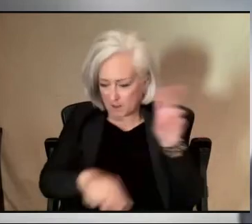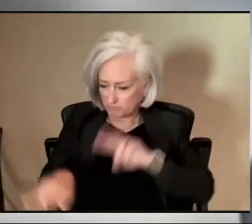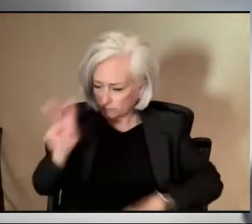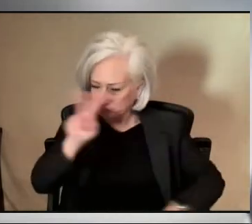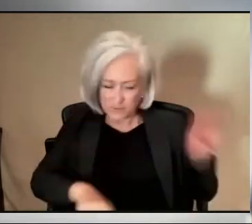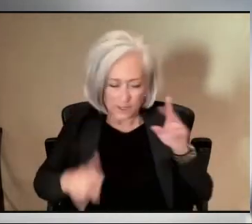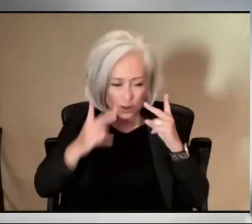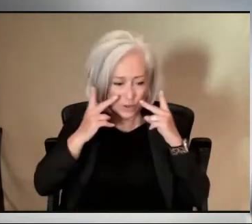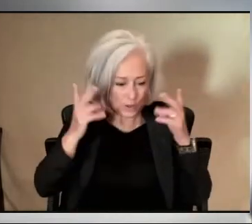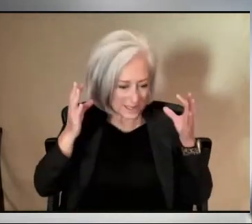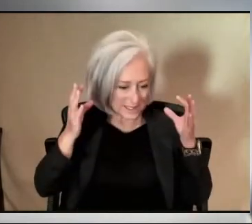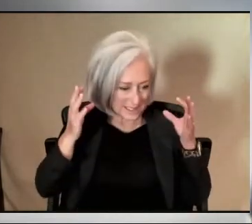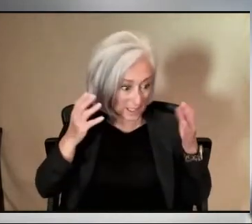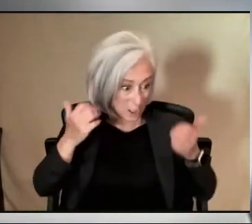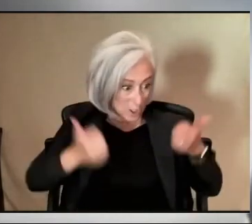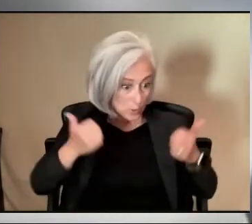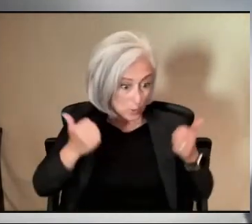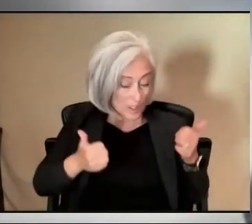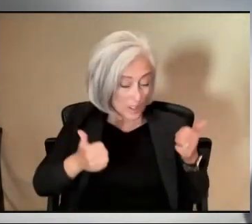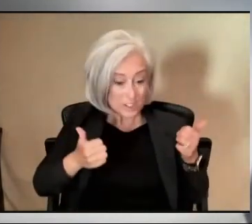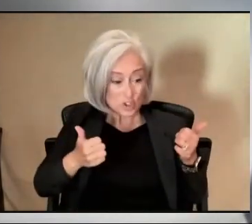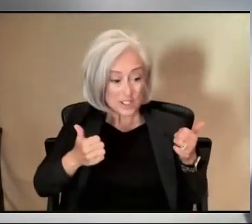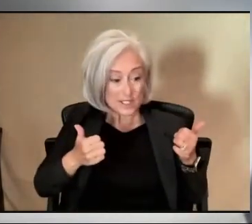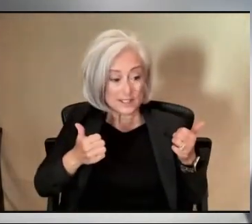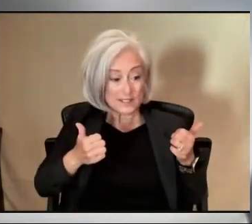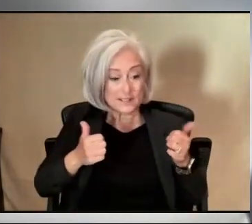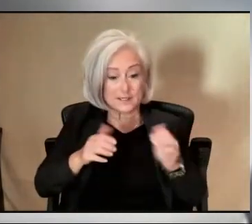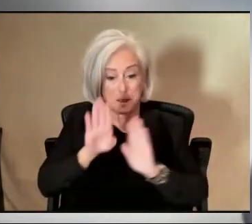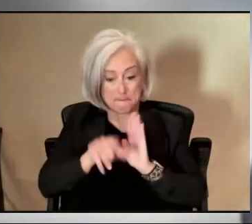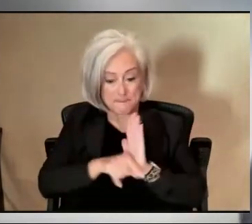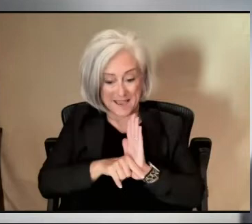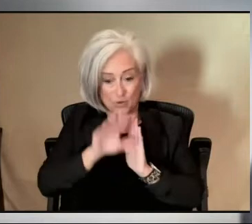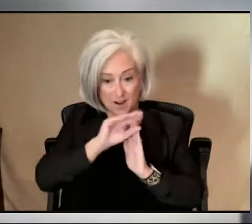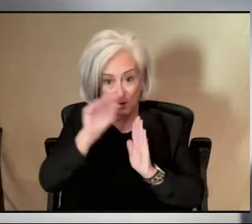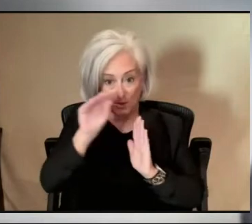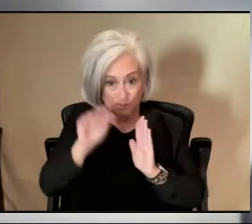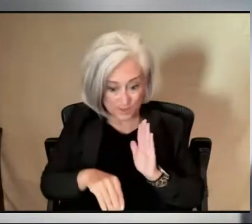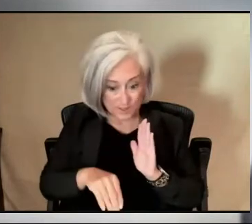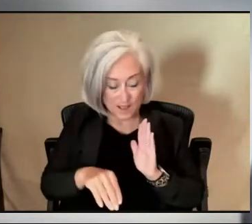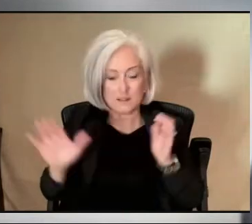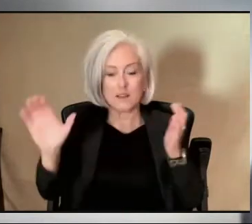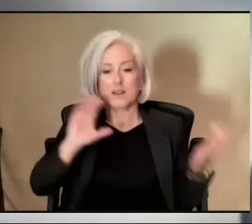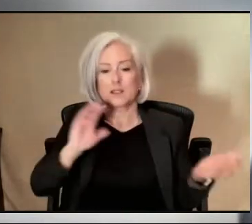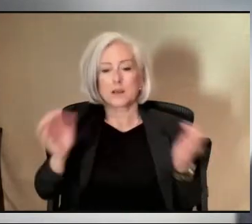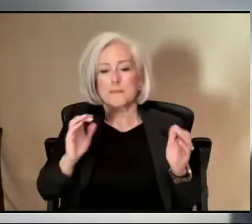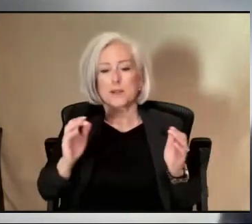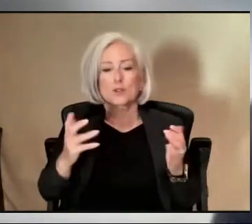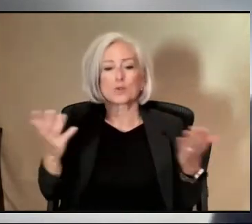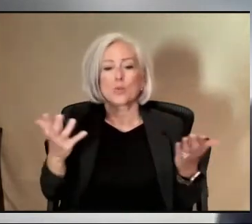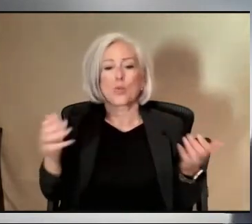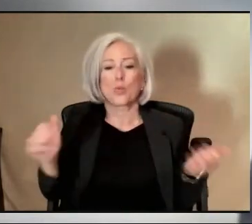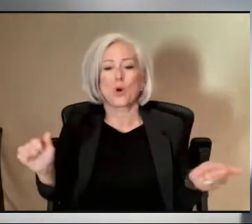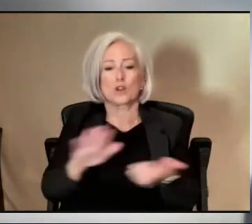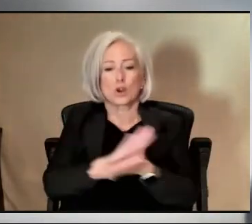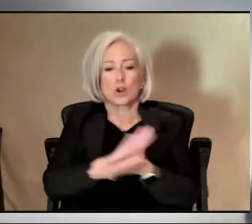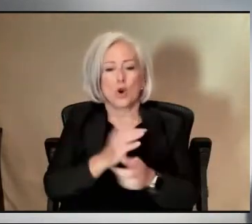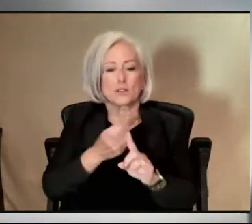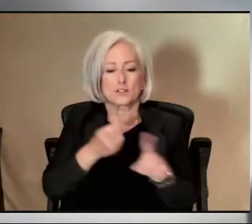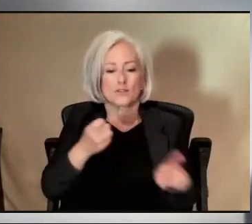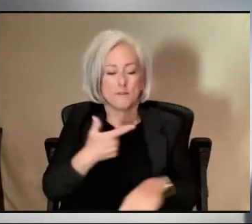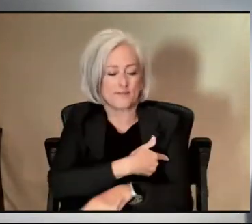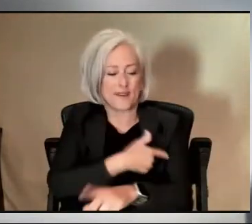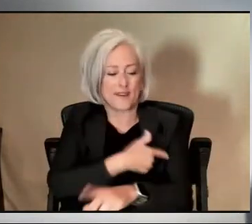what is coincidental or background rates and what is actually caused by the vaccine. So it's